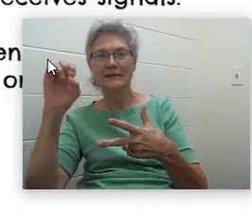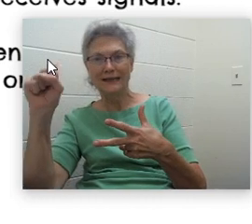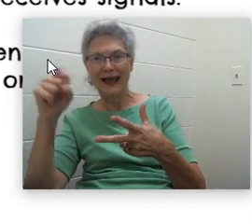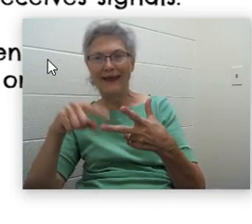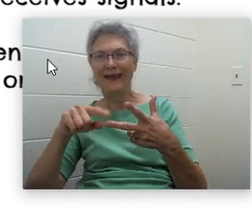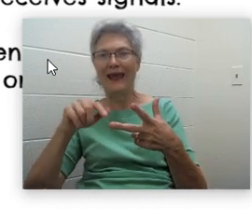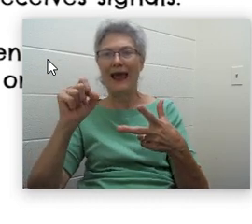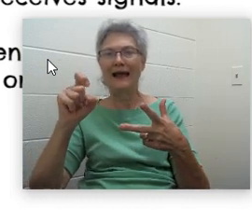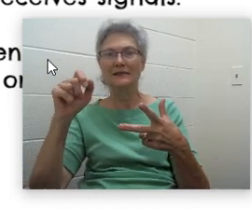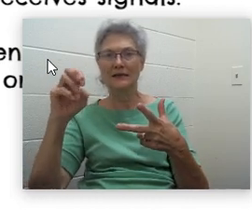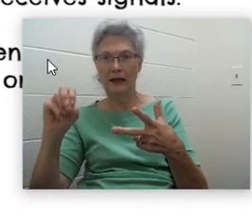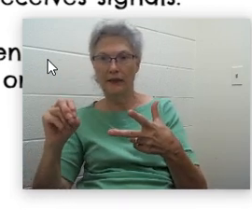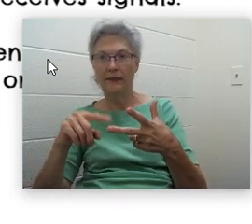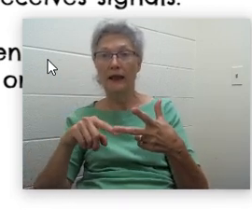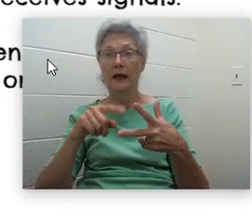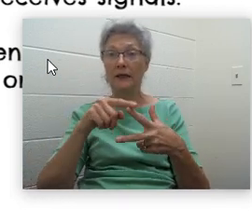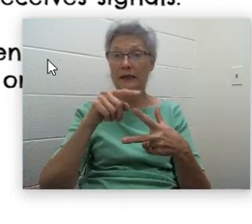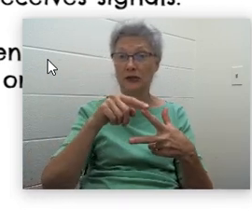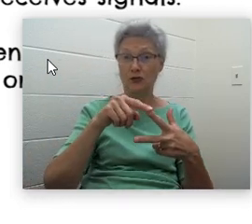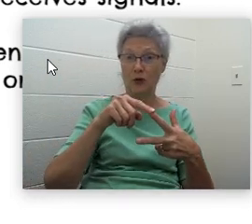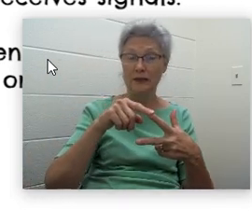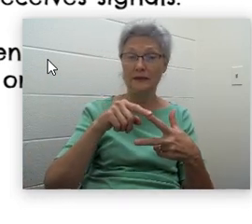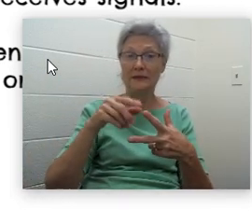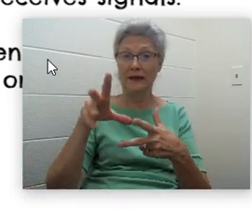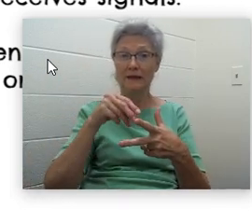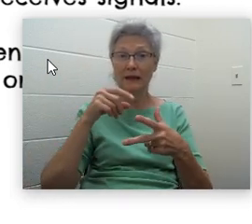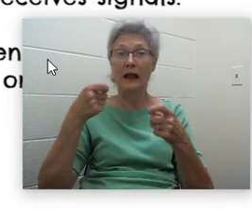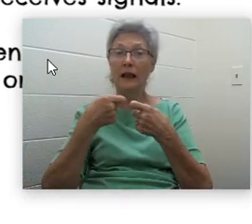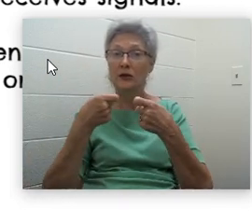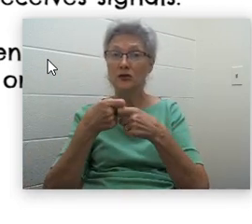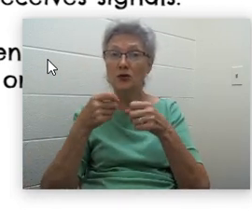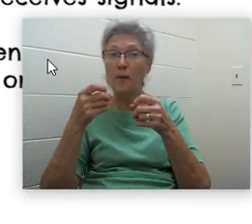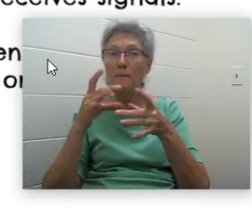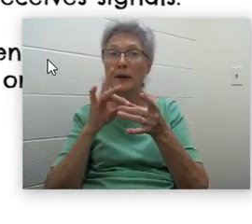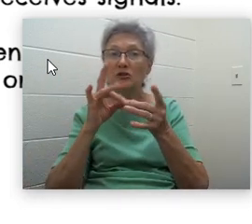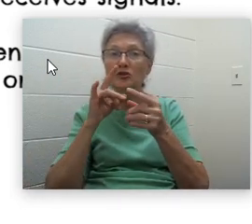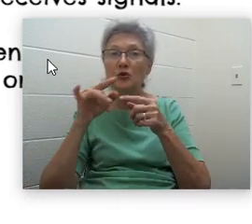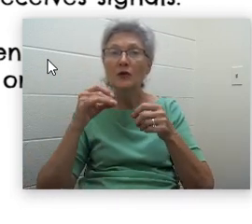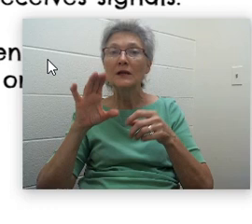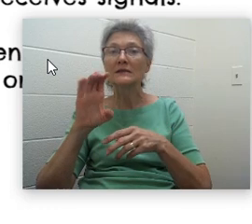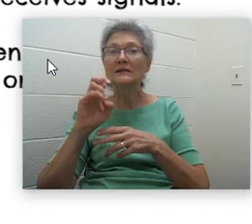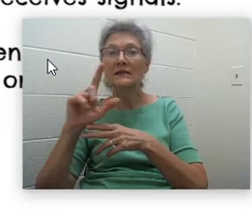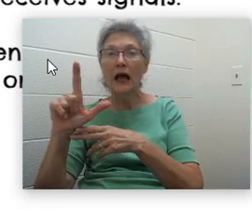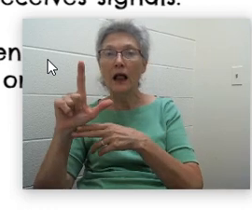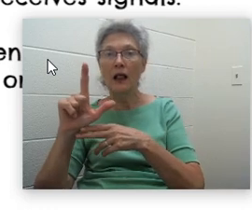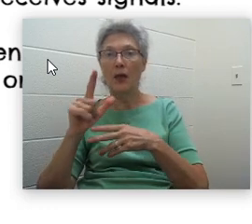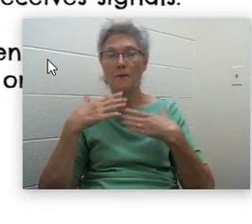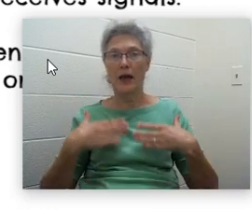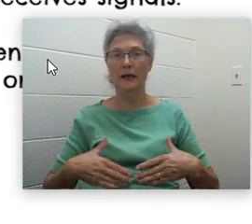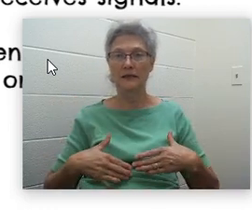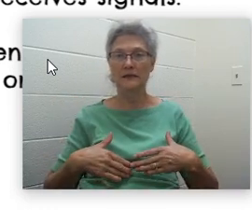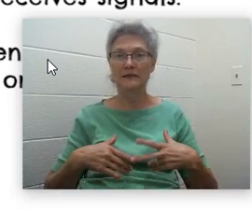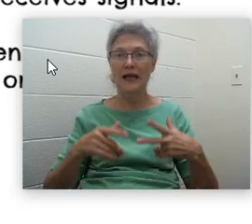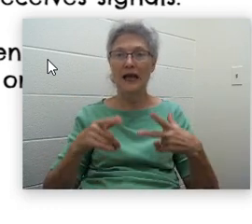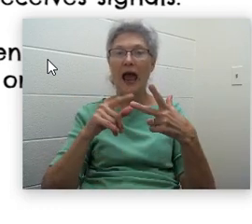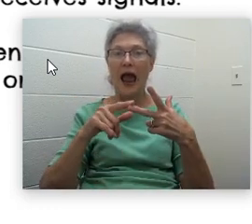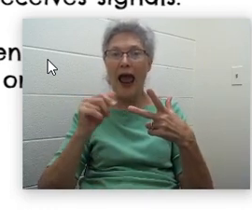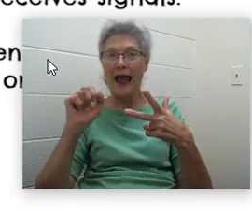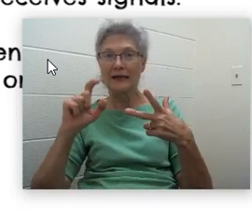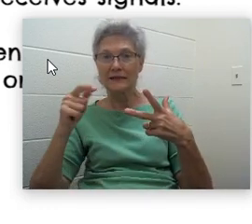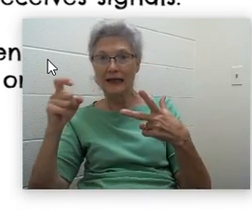Dendrites take in the electric messages to the cell bodies. Axon takes the messages away from the cell